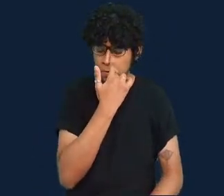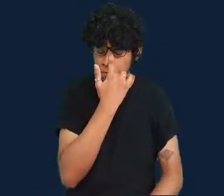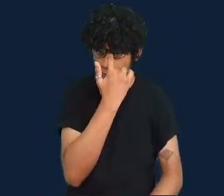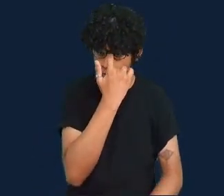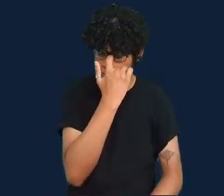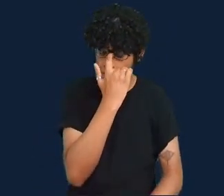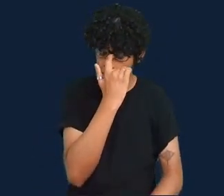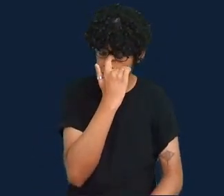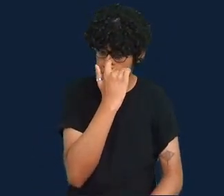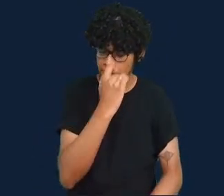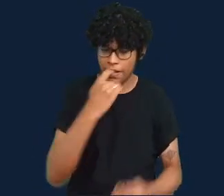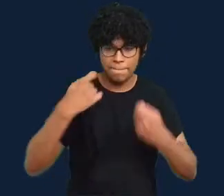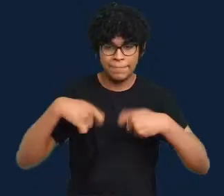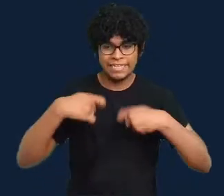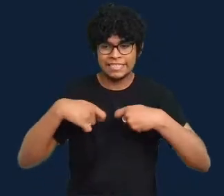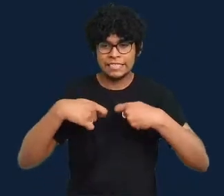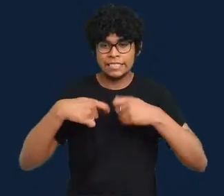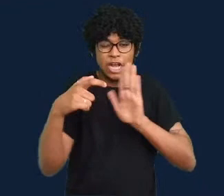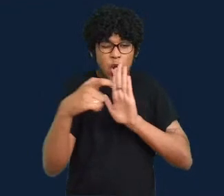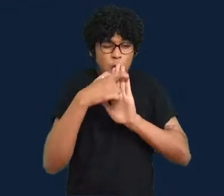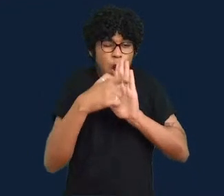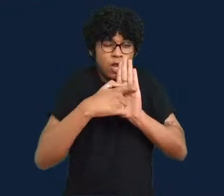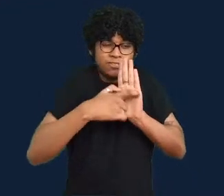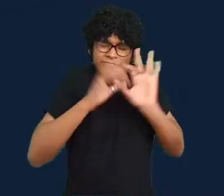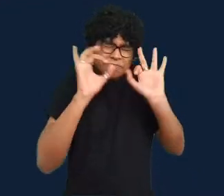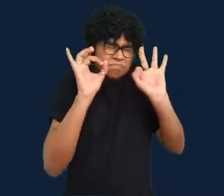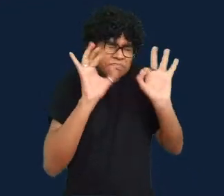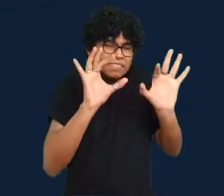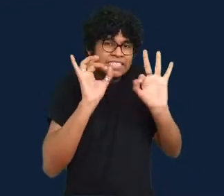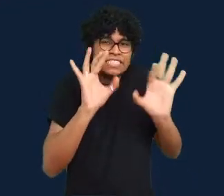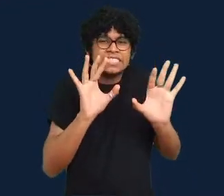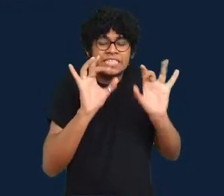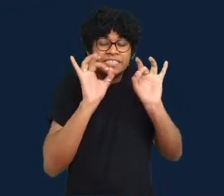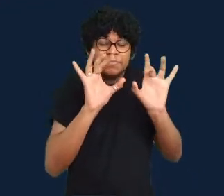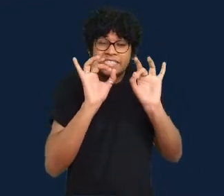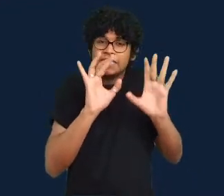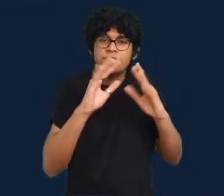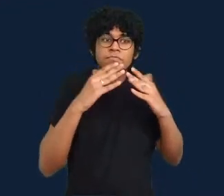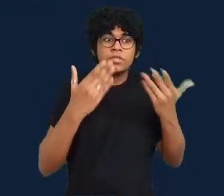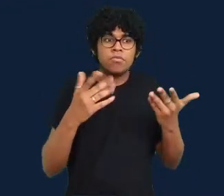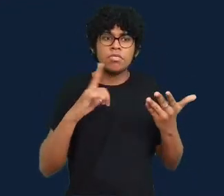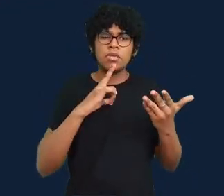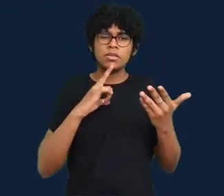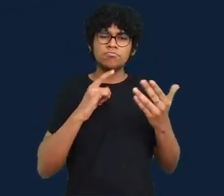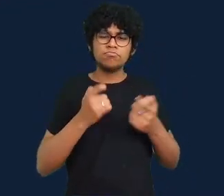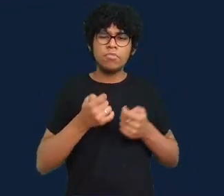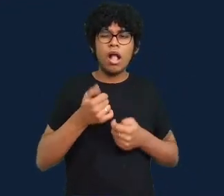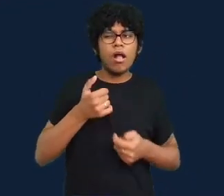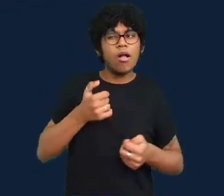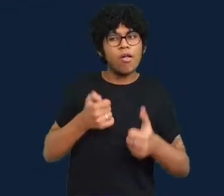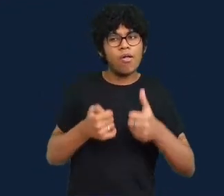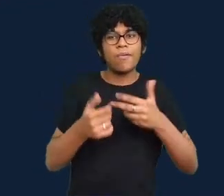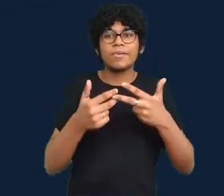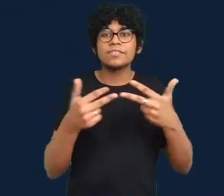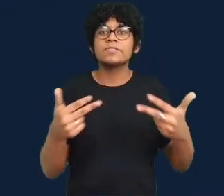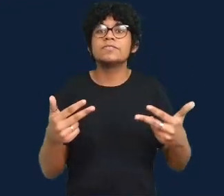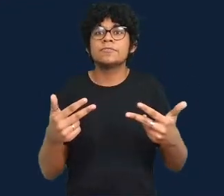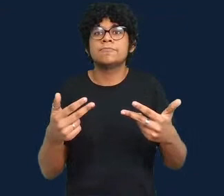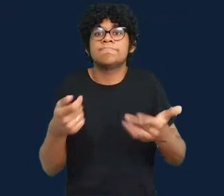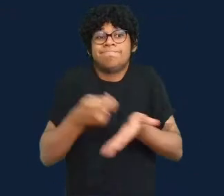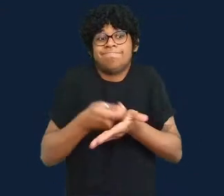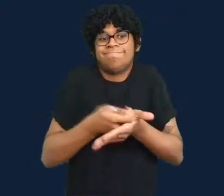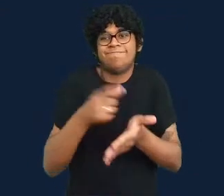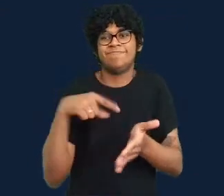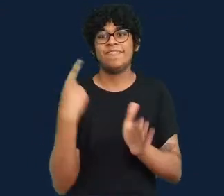there are bits and pieces that require us to code still, but that piece will keep getting smaller over